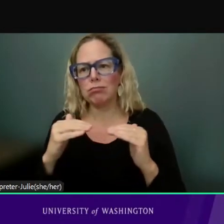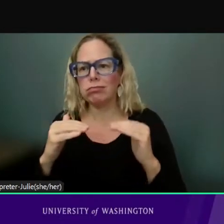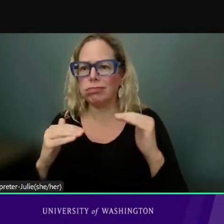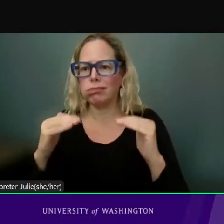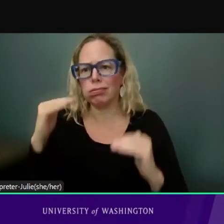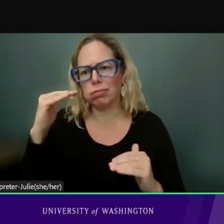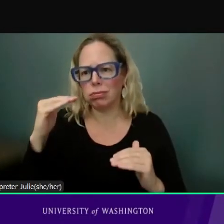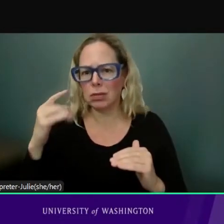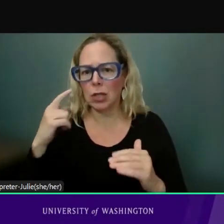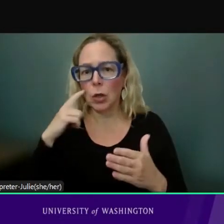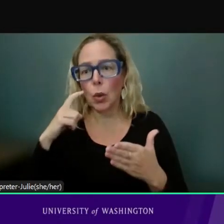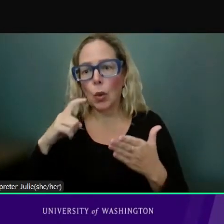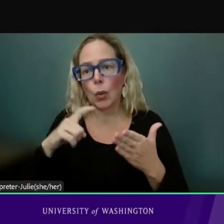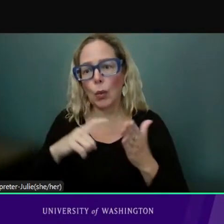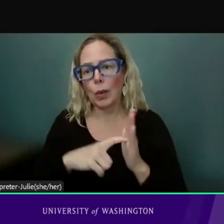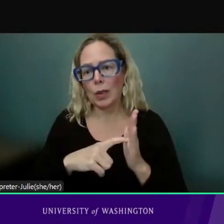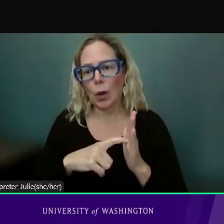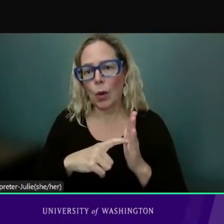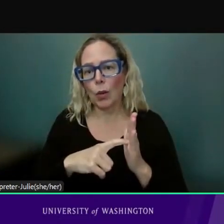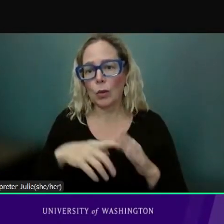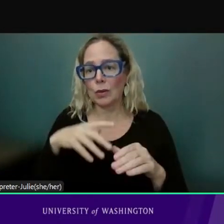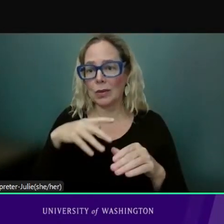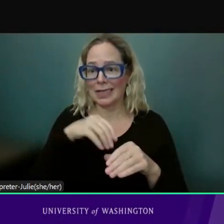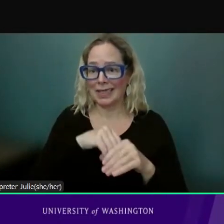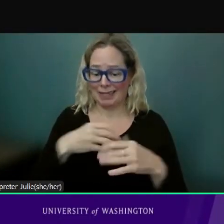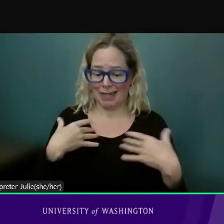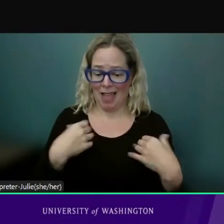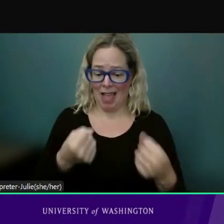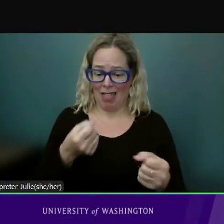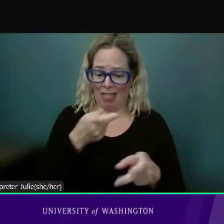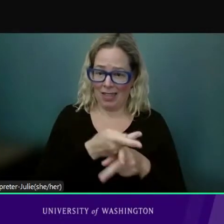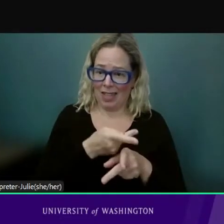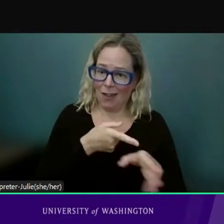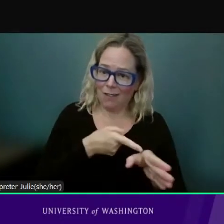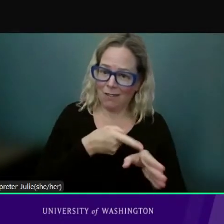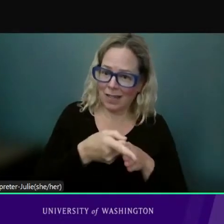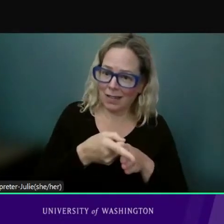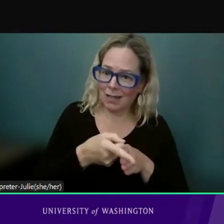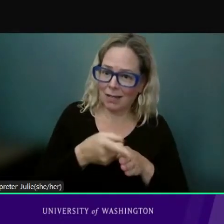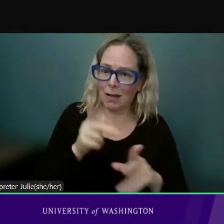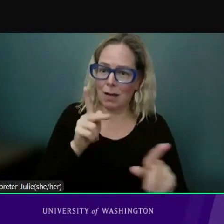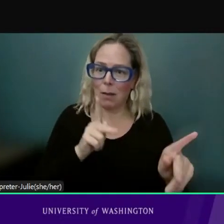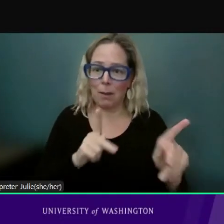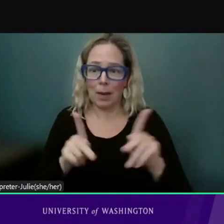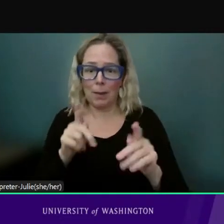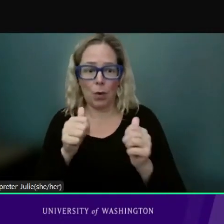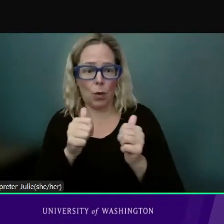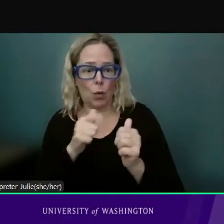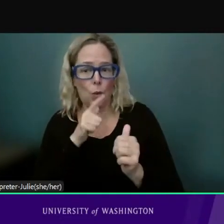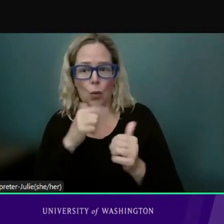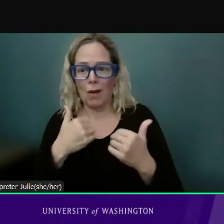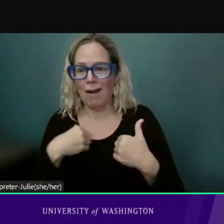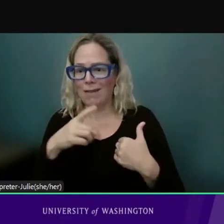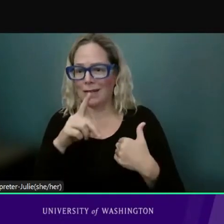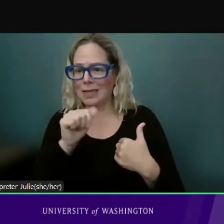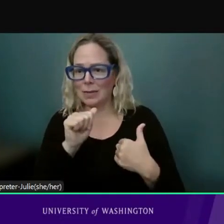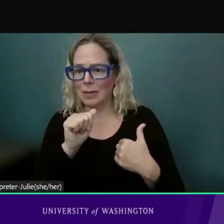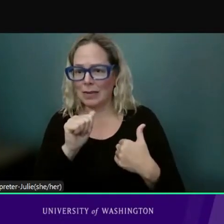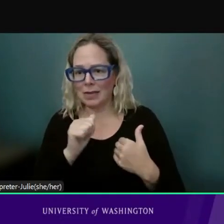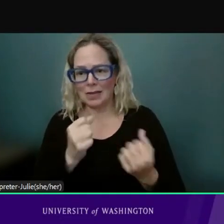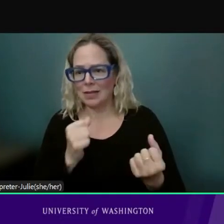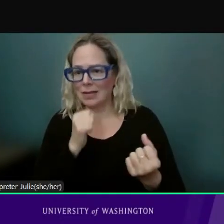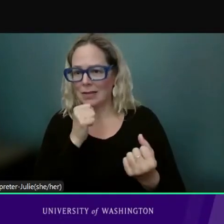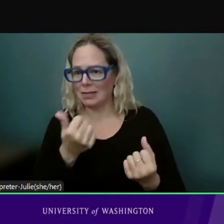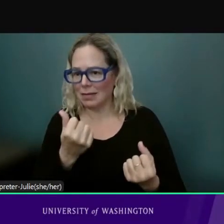we're seeing lower representation among healthcare workers. Next slide. When we looked at disability prevalence